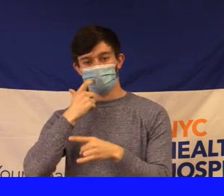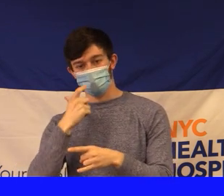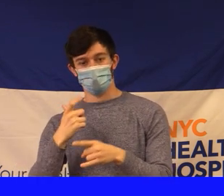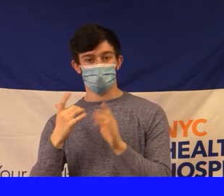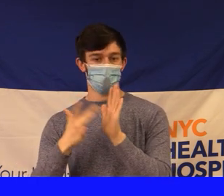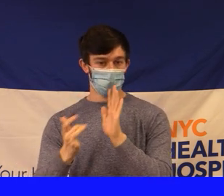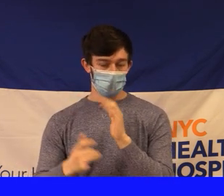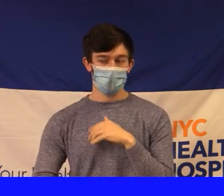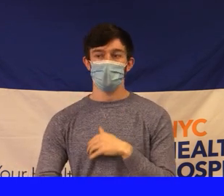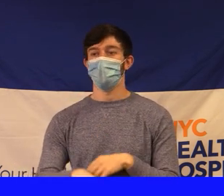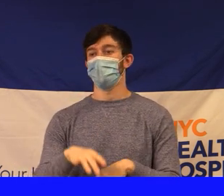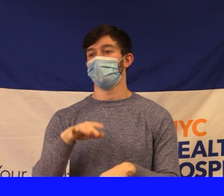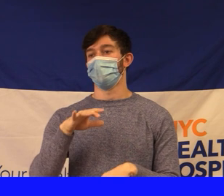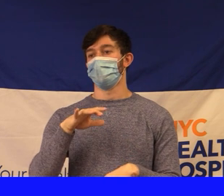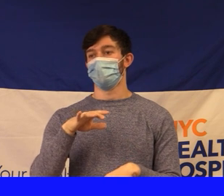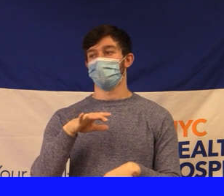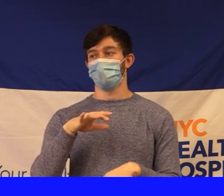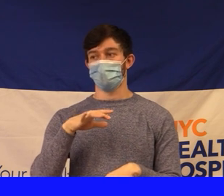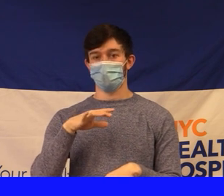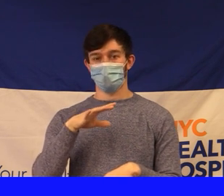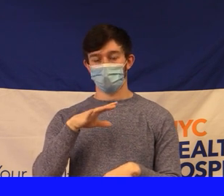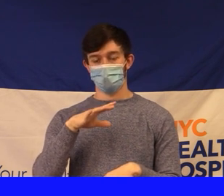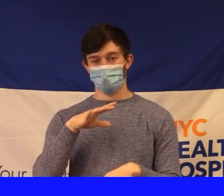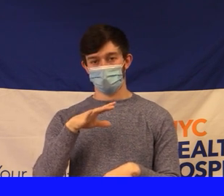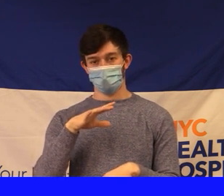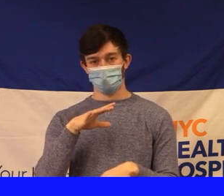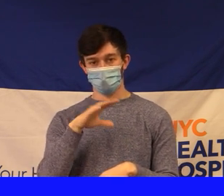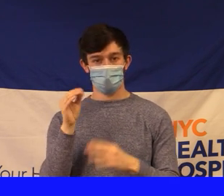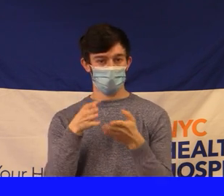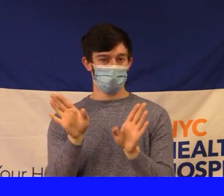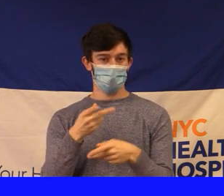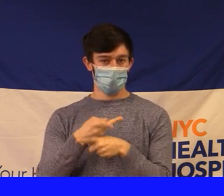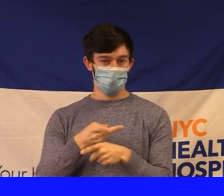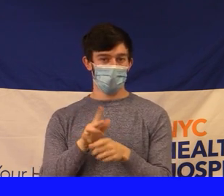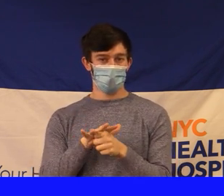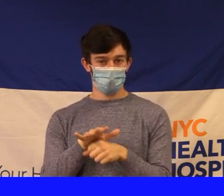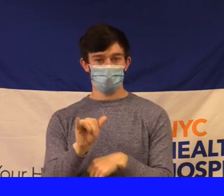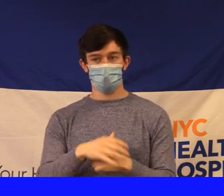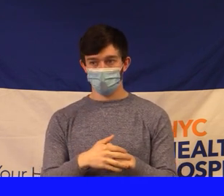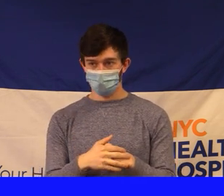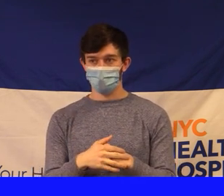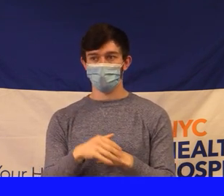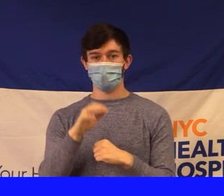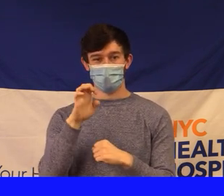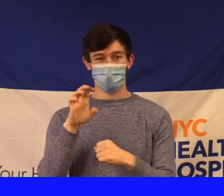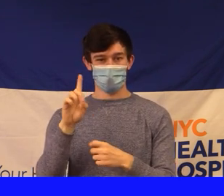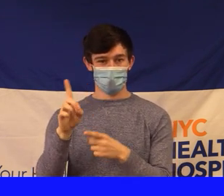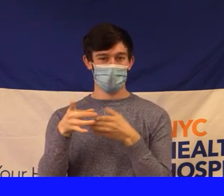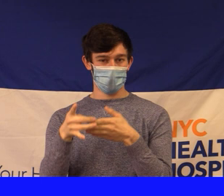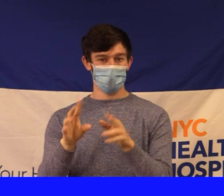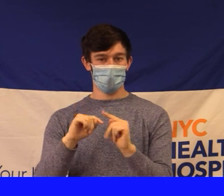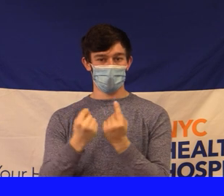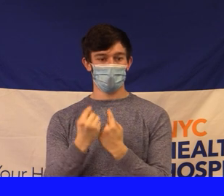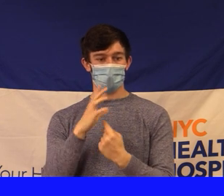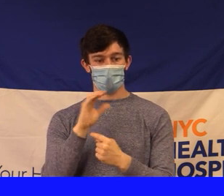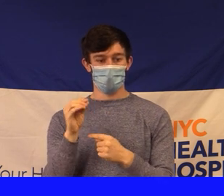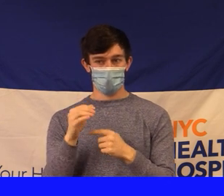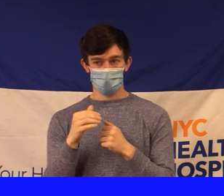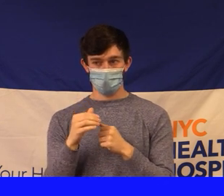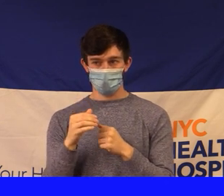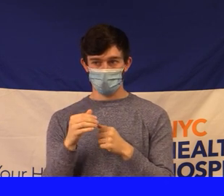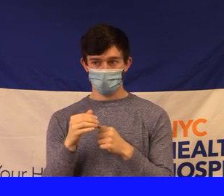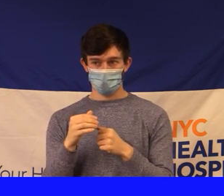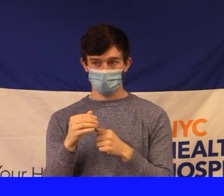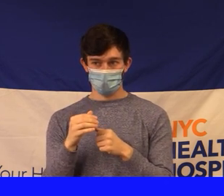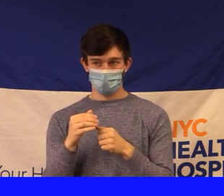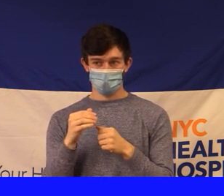are utilized to identify substance use disorder in the general care areas, the ED leads teams in the emergency department